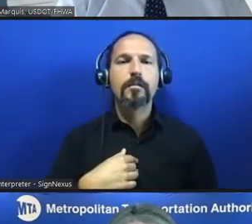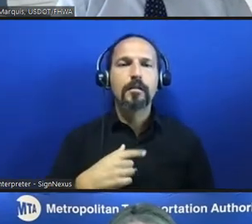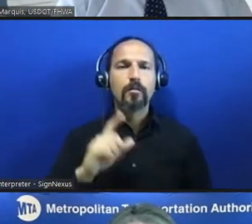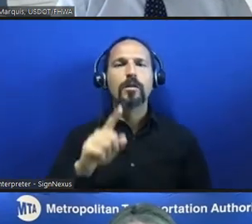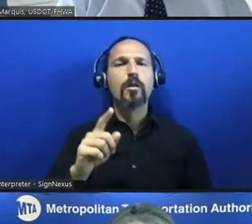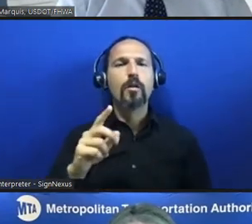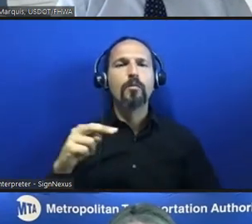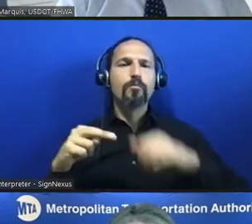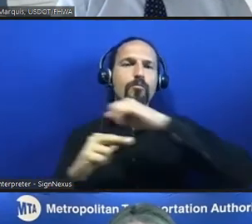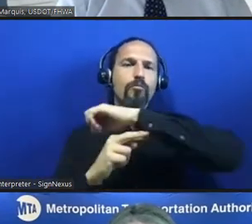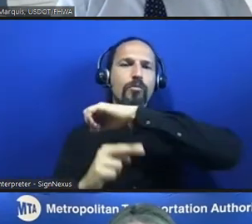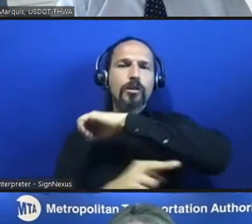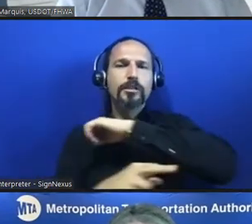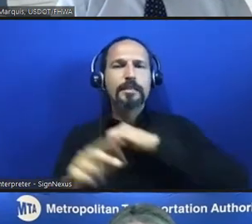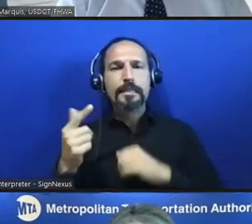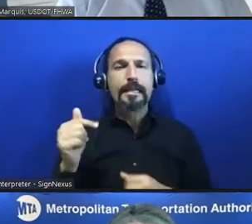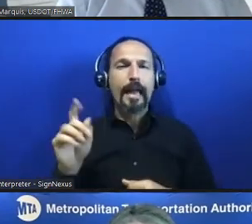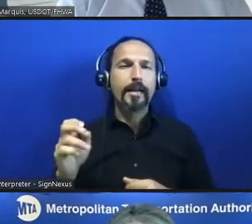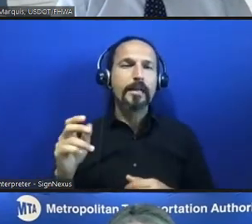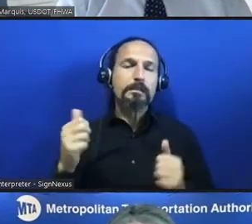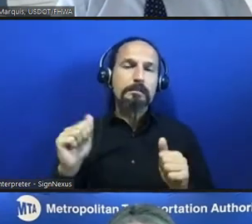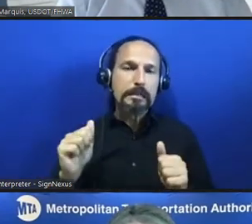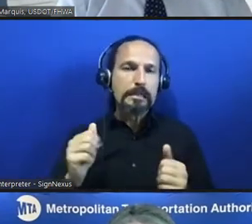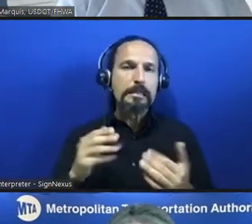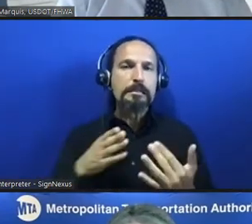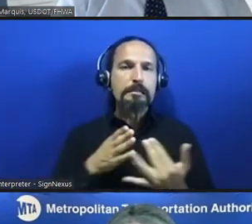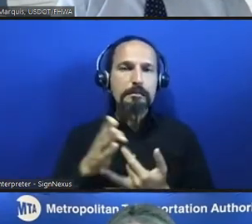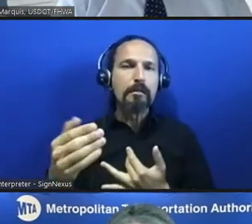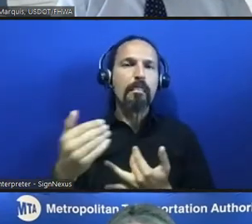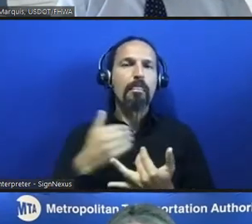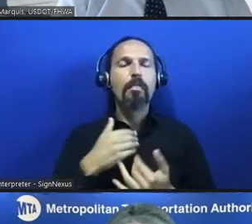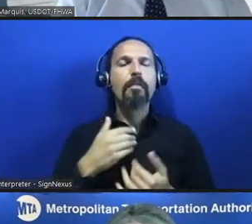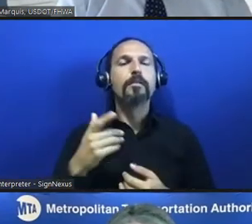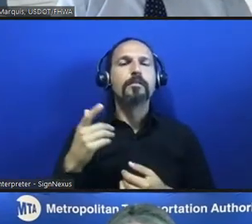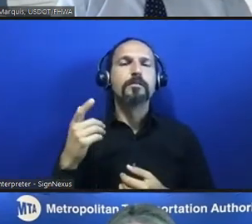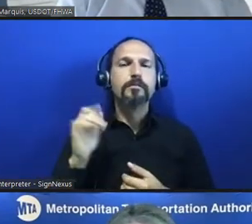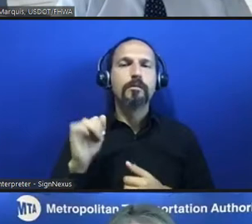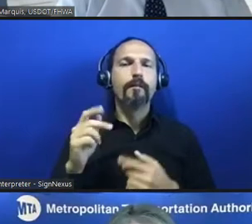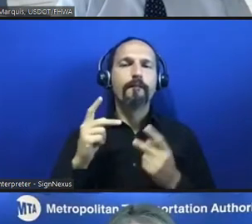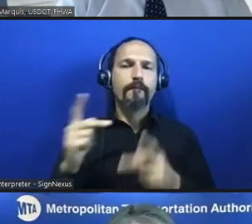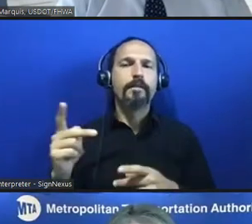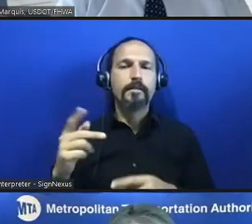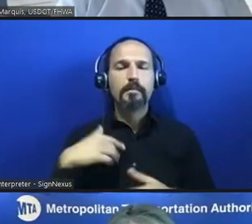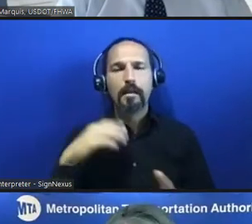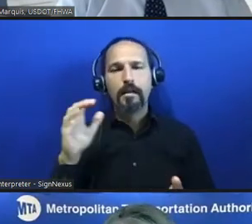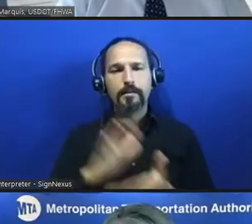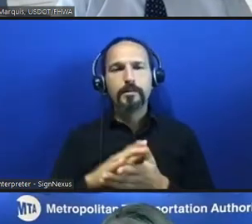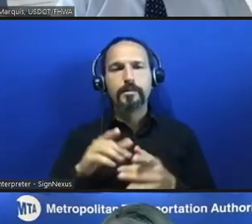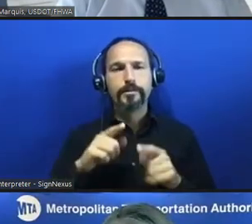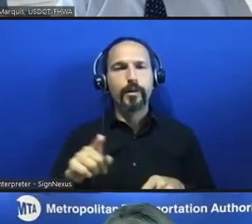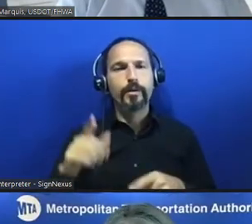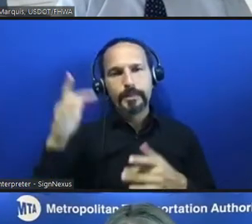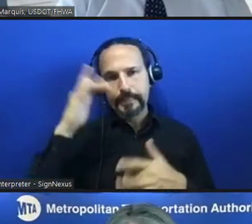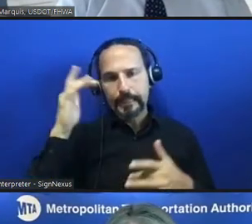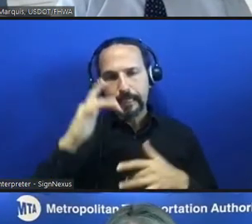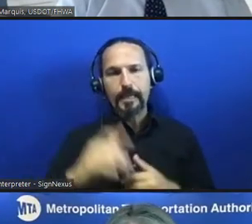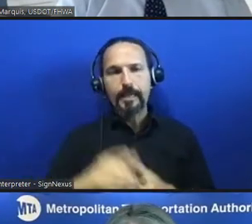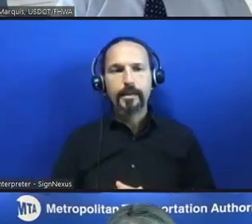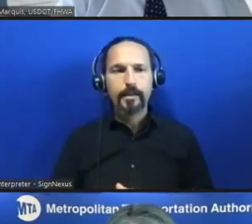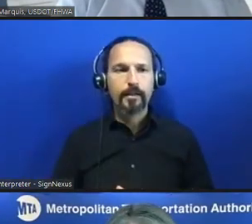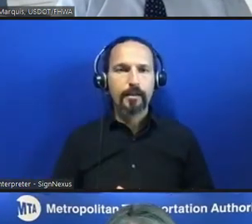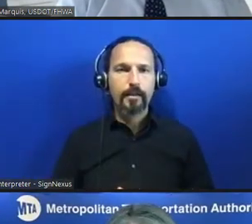gate trying to get to him for six of the days that he was dying I will